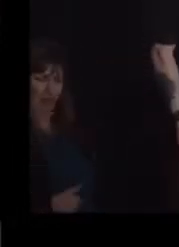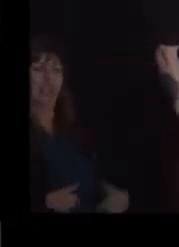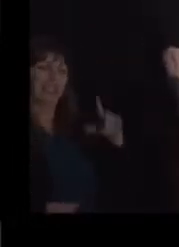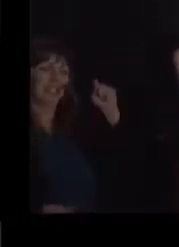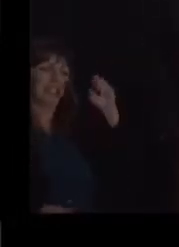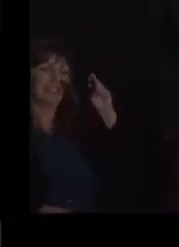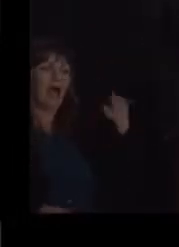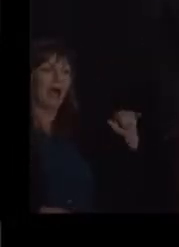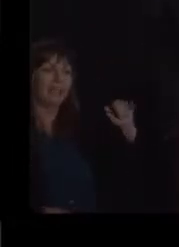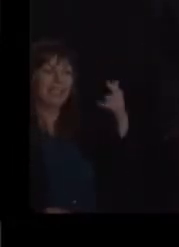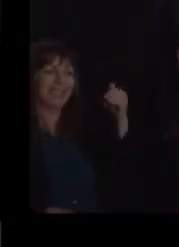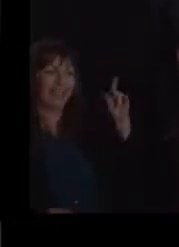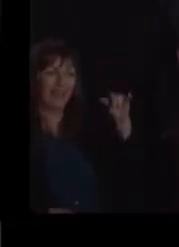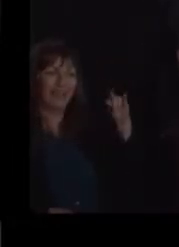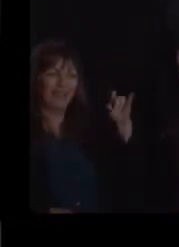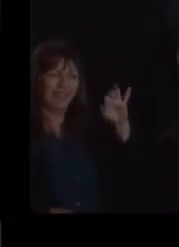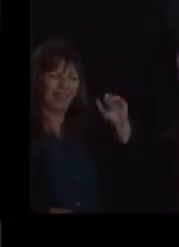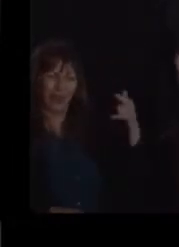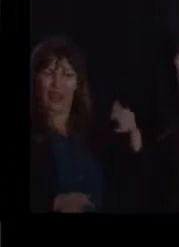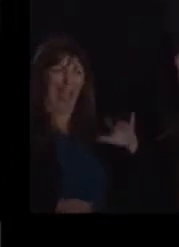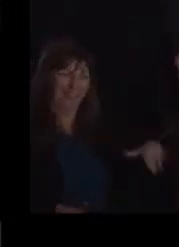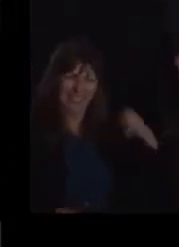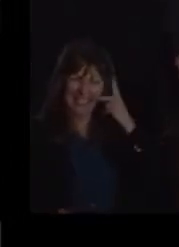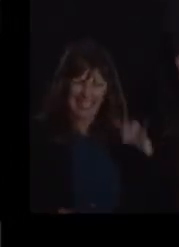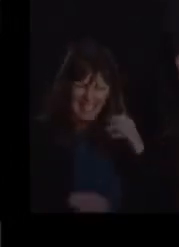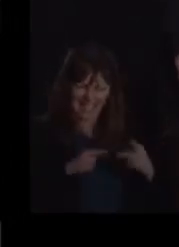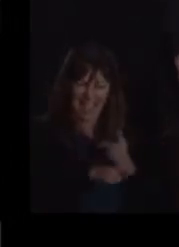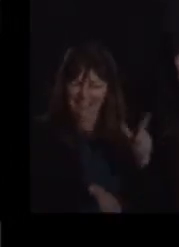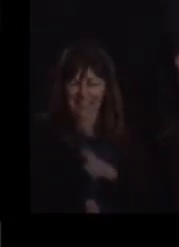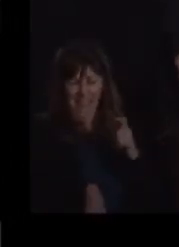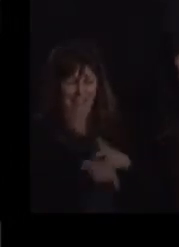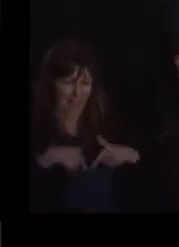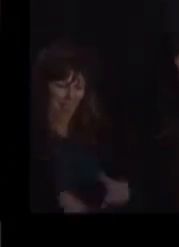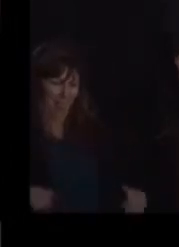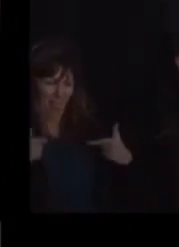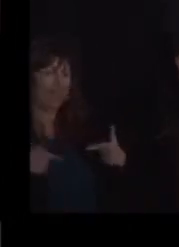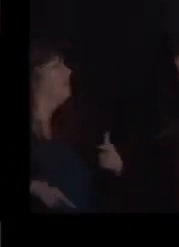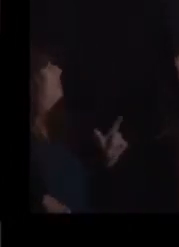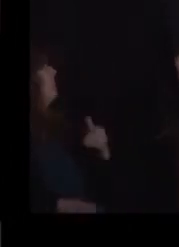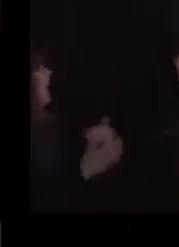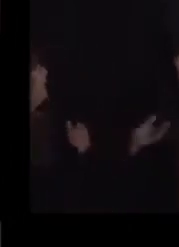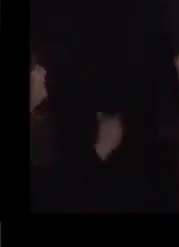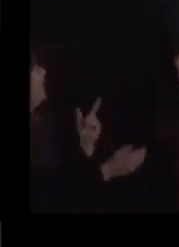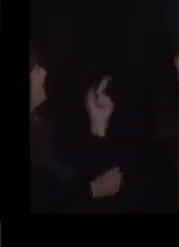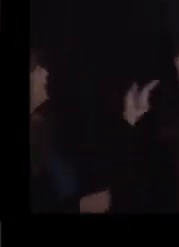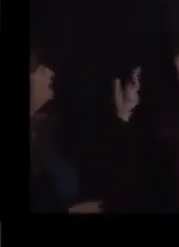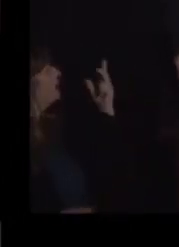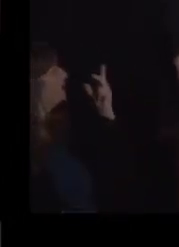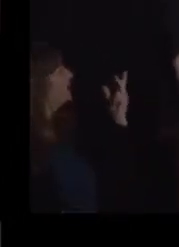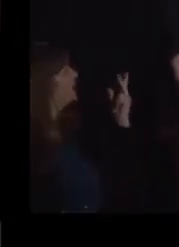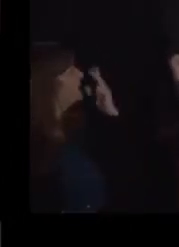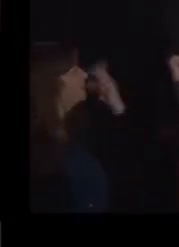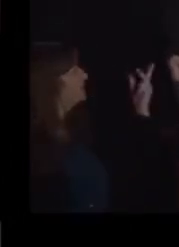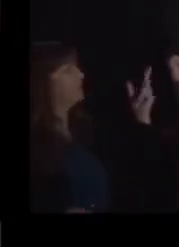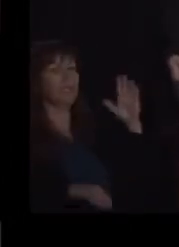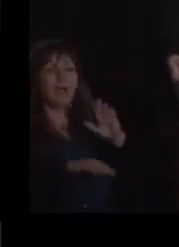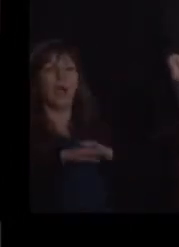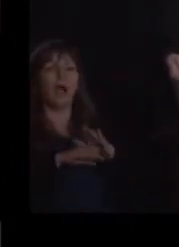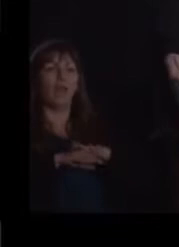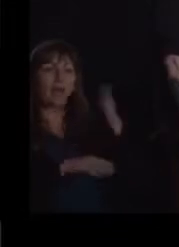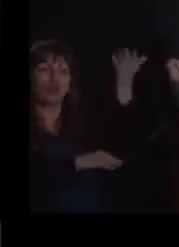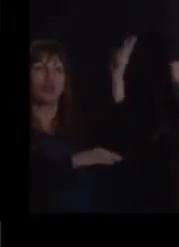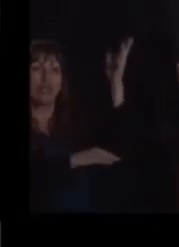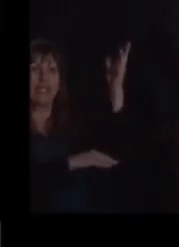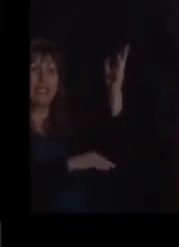one of them in a long time. I could be wrong because we can't see all angles, but it looks like there's quite a bit of space to the left and to the right of